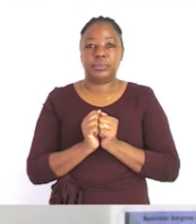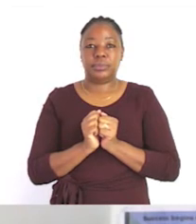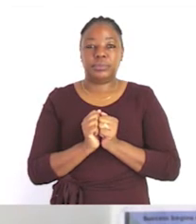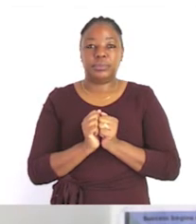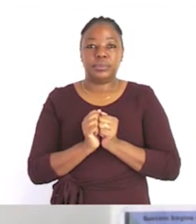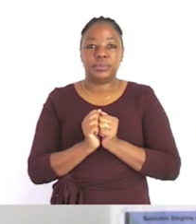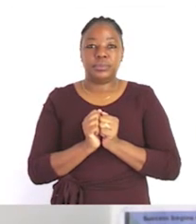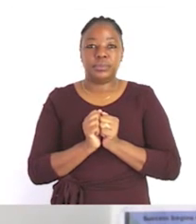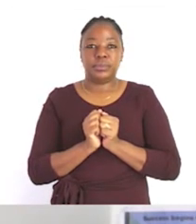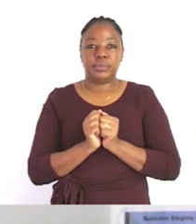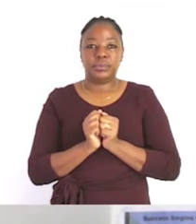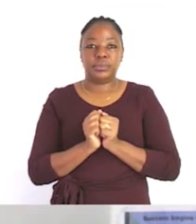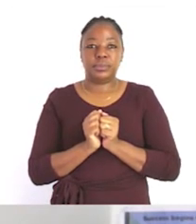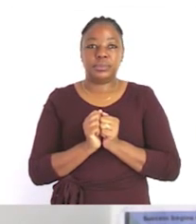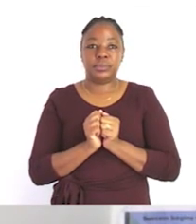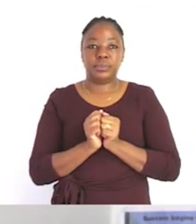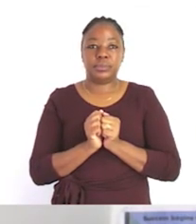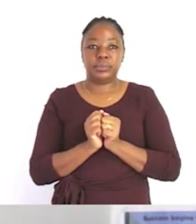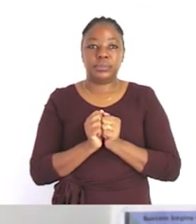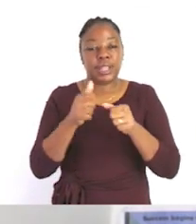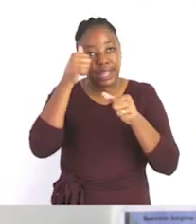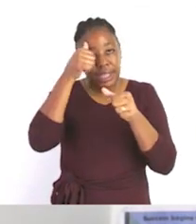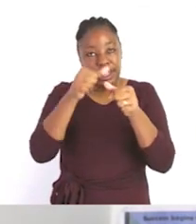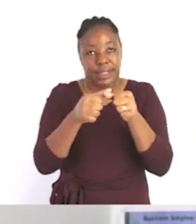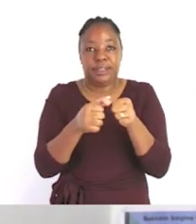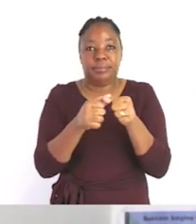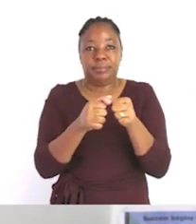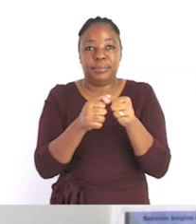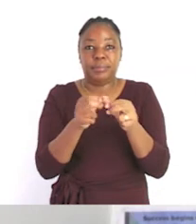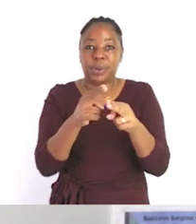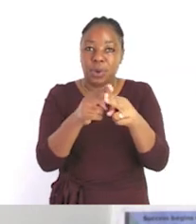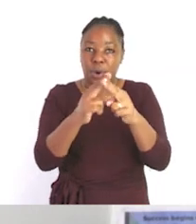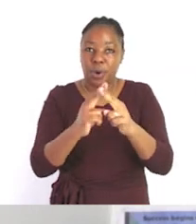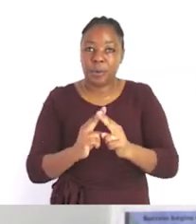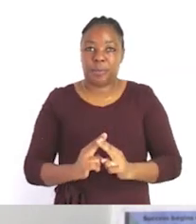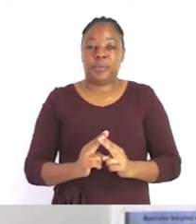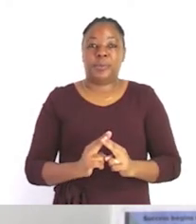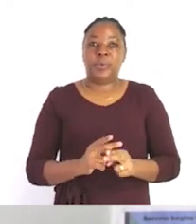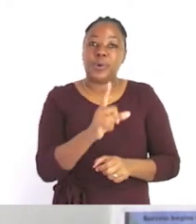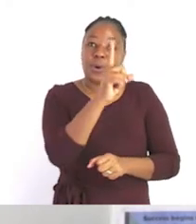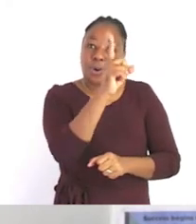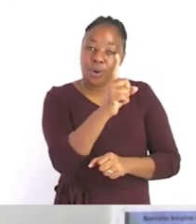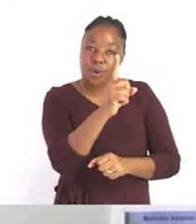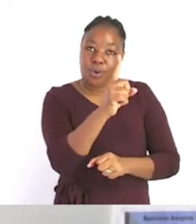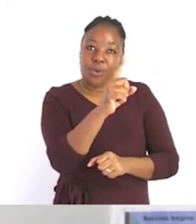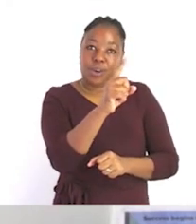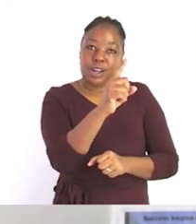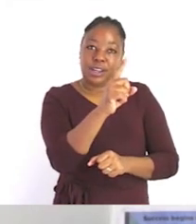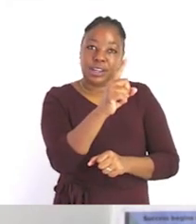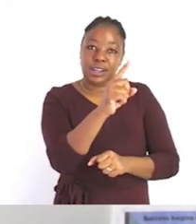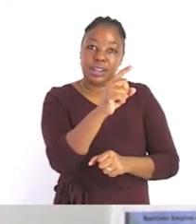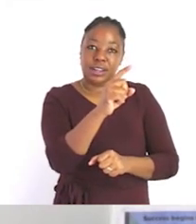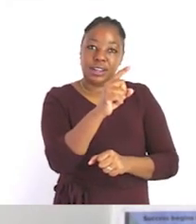And then, remember, we took away one digit from the number 2. So it has